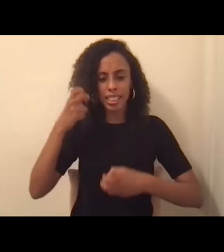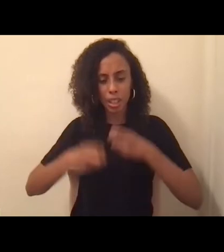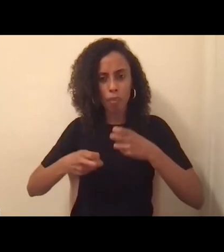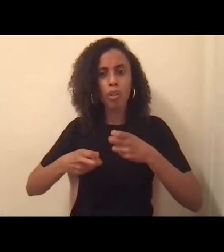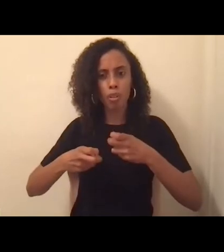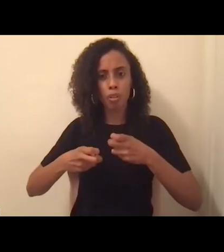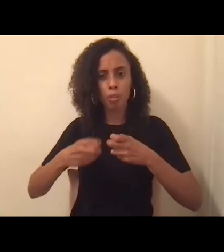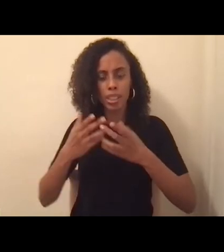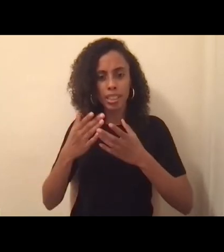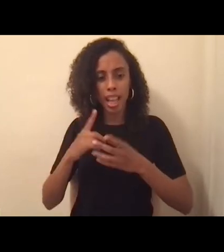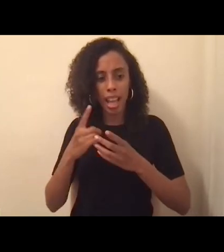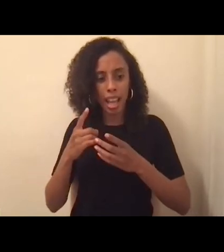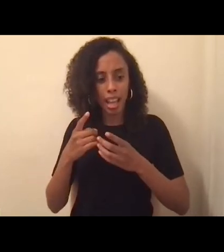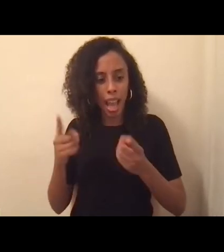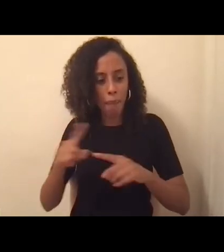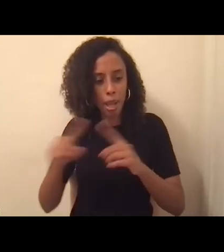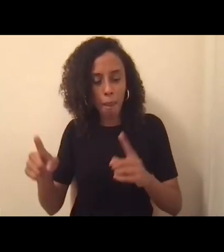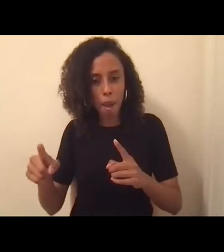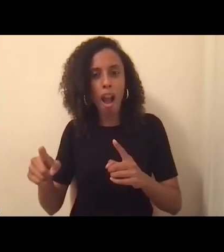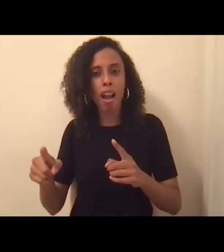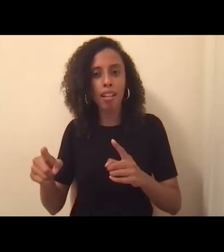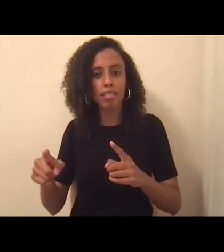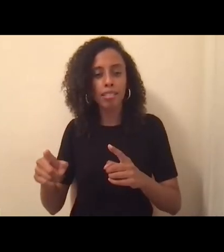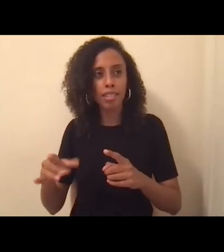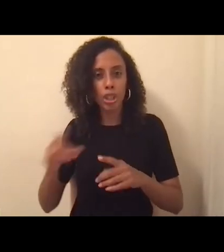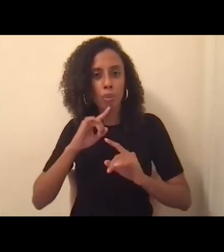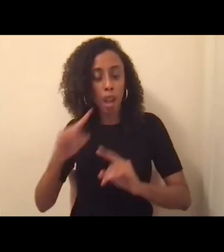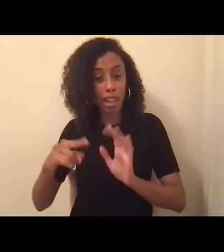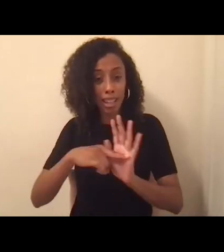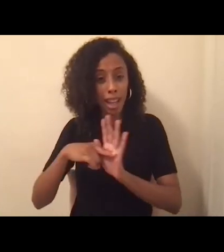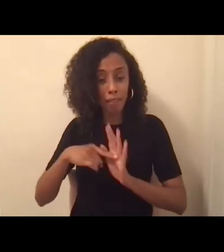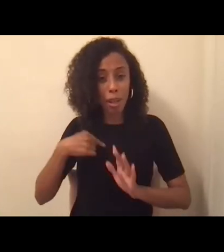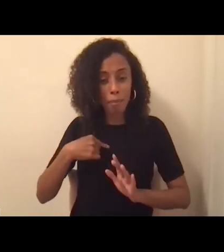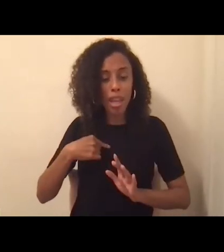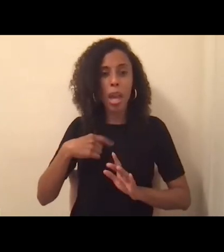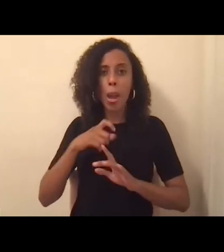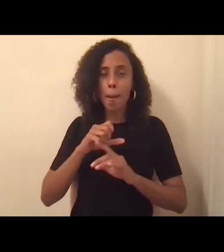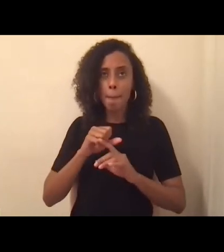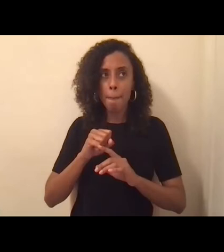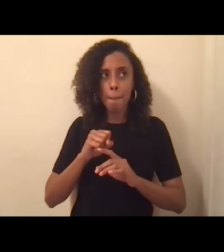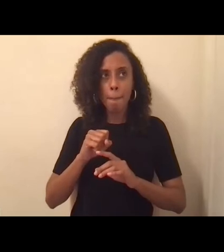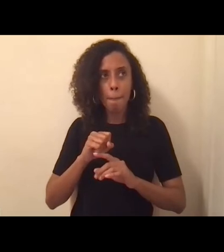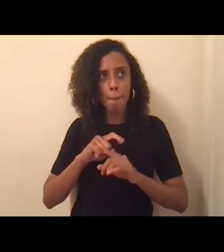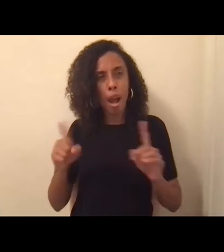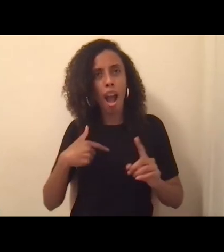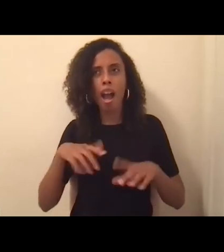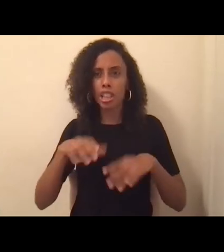me. So I think it took some effort to, like, you know,